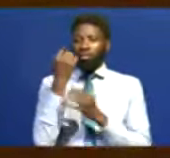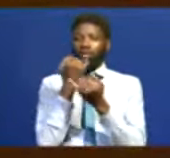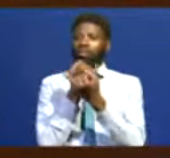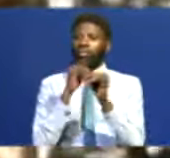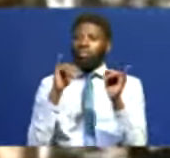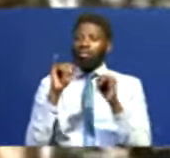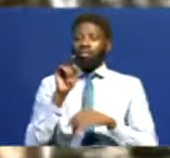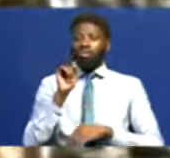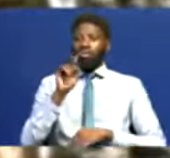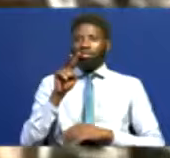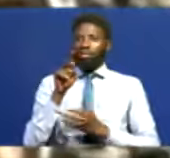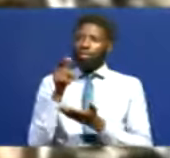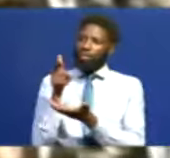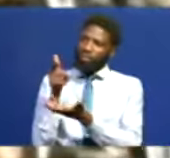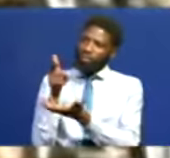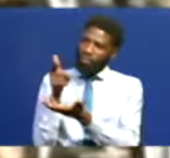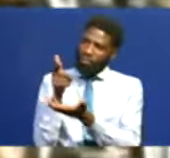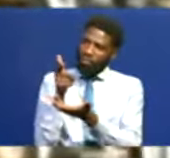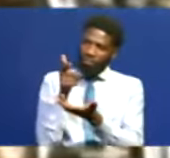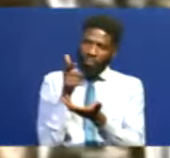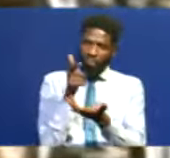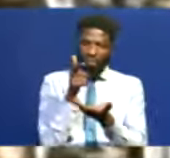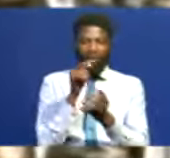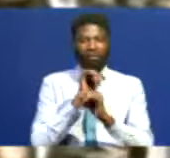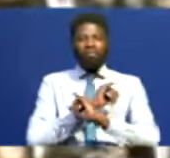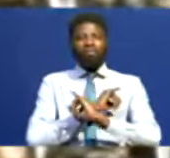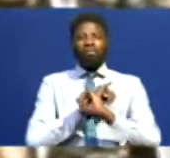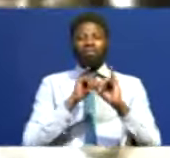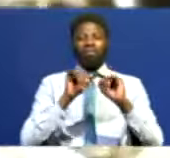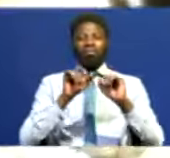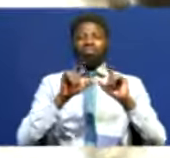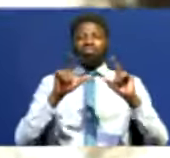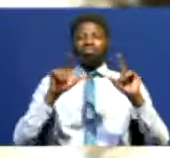that shaped the nation's identity.